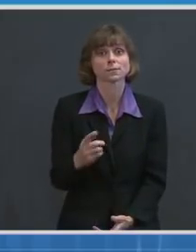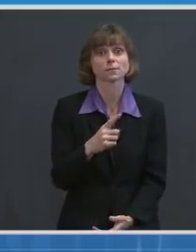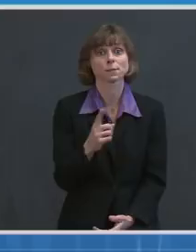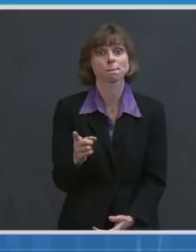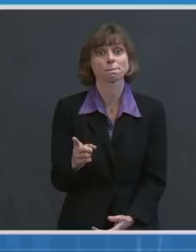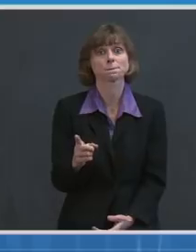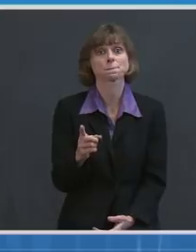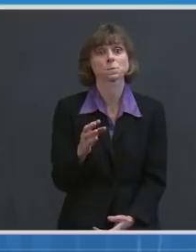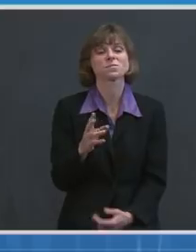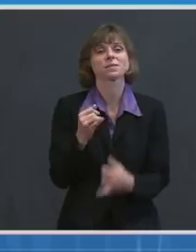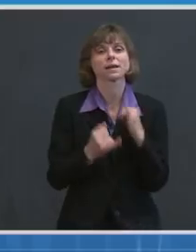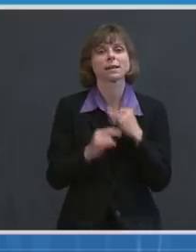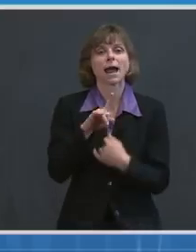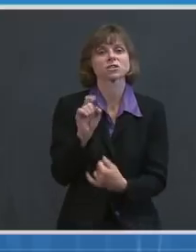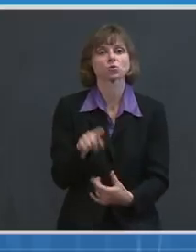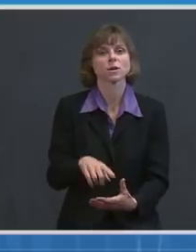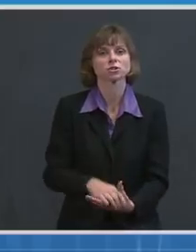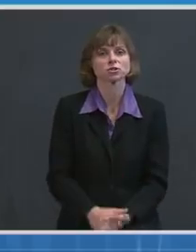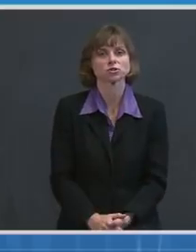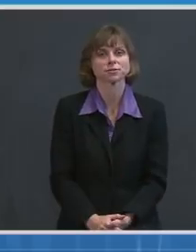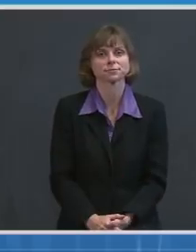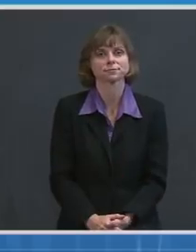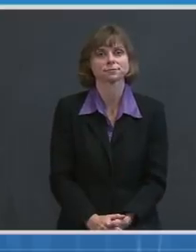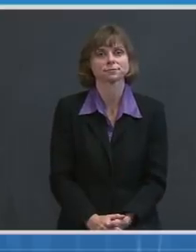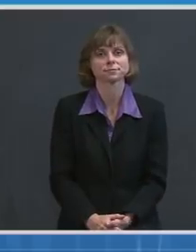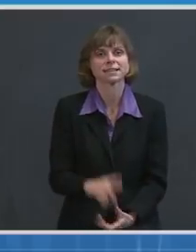All right, and final question will go to Alice Park at Time.